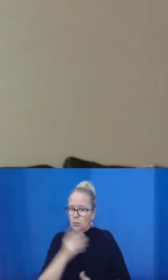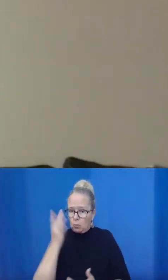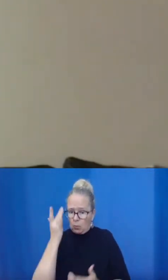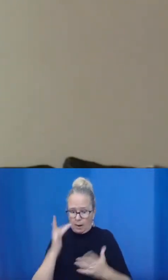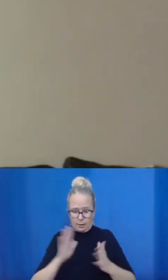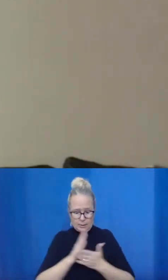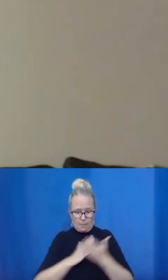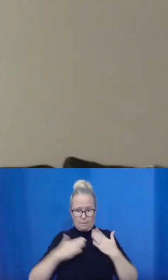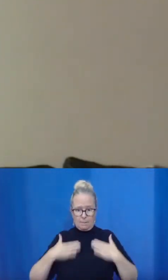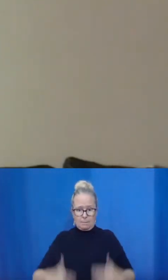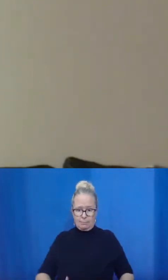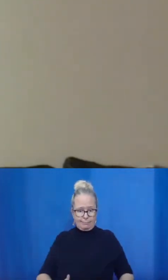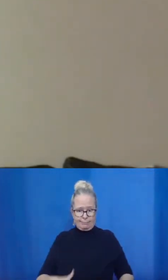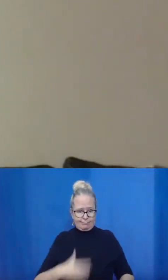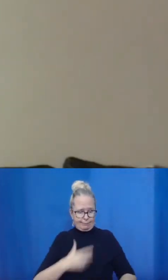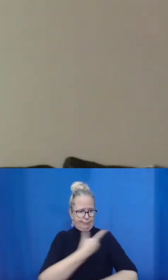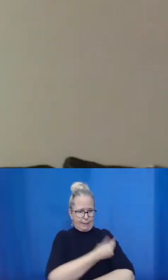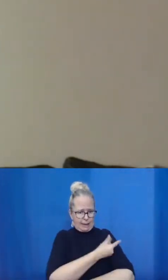I've seen